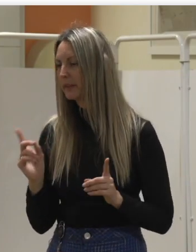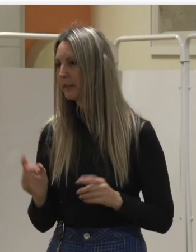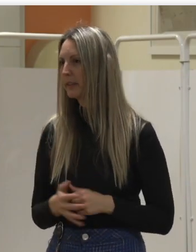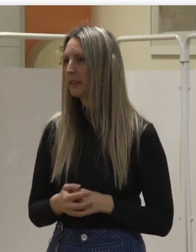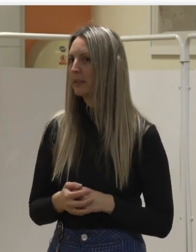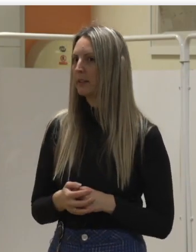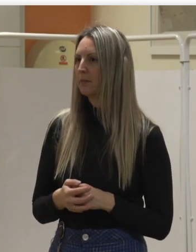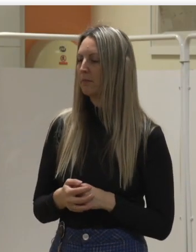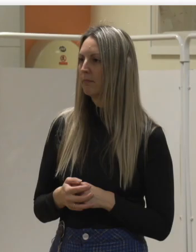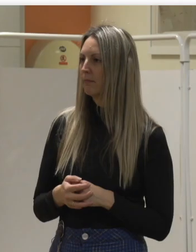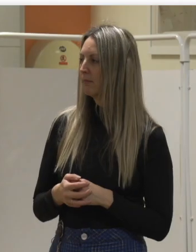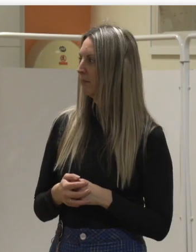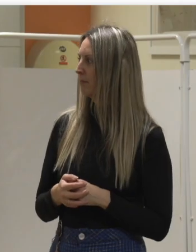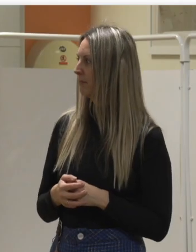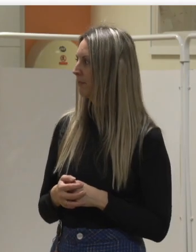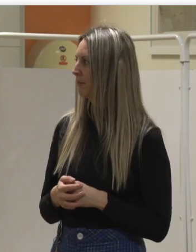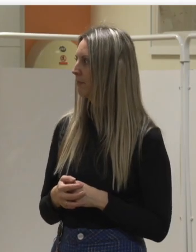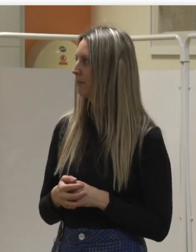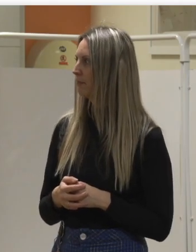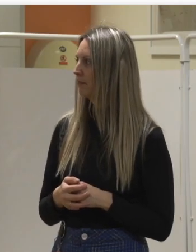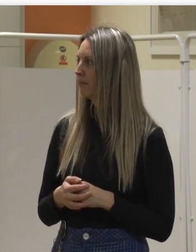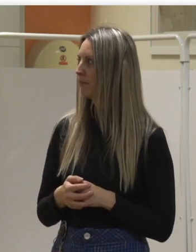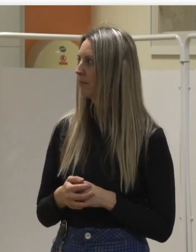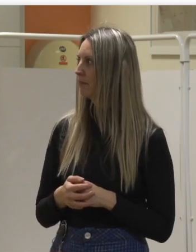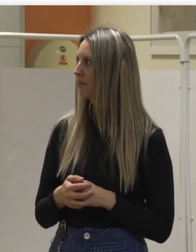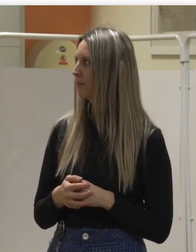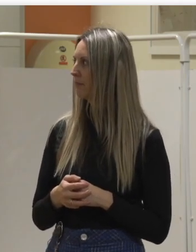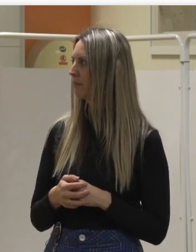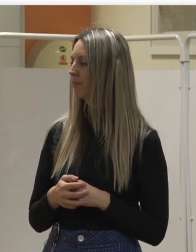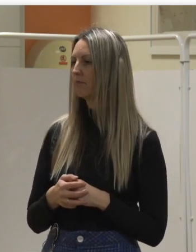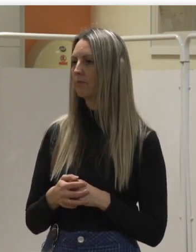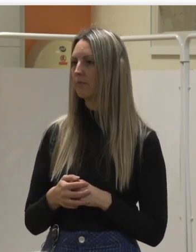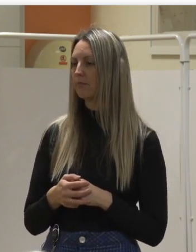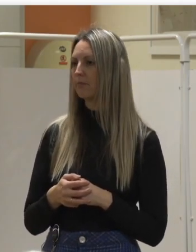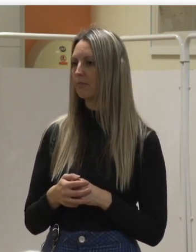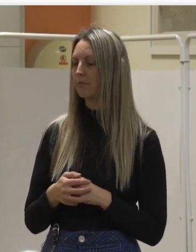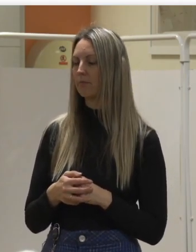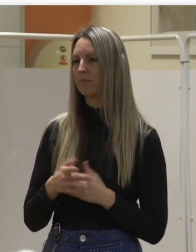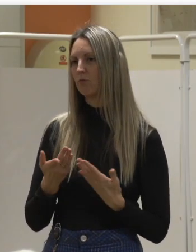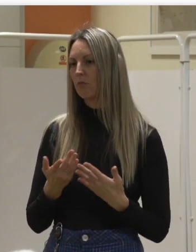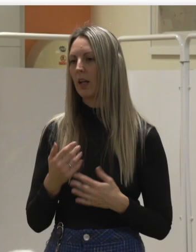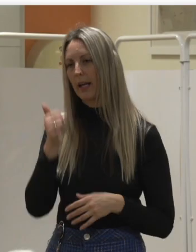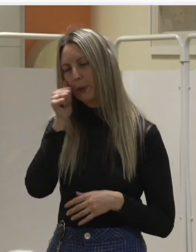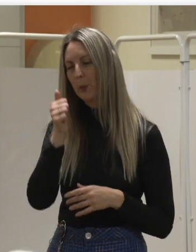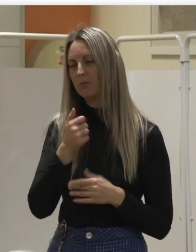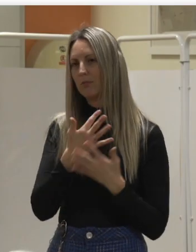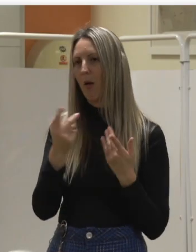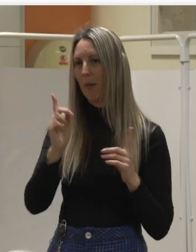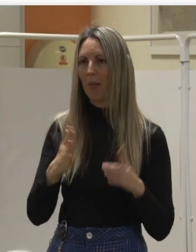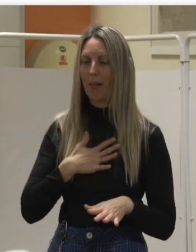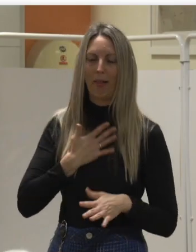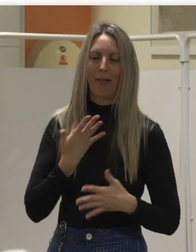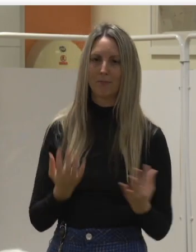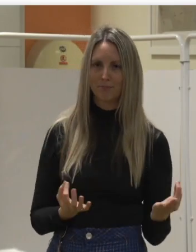work, it may be even in my daily acquaintance. Not everybody does meditation. I don't blame them. And it's